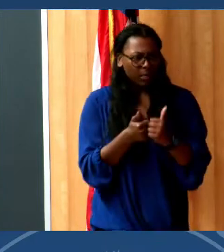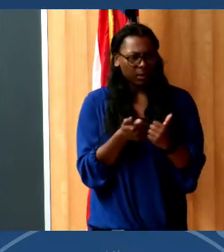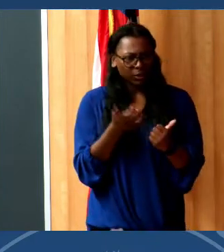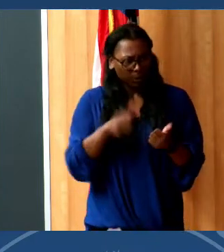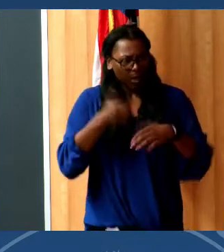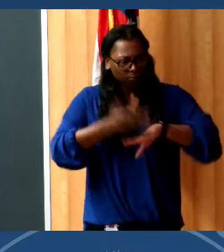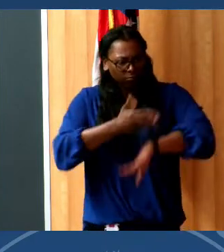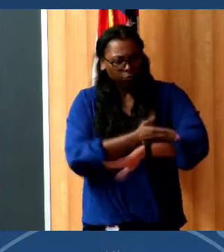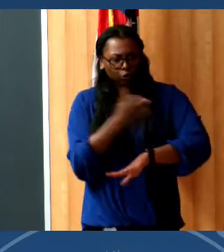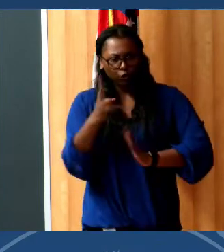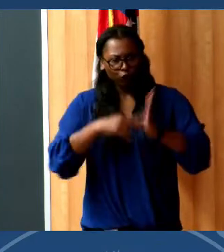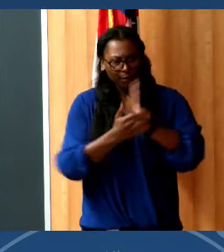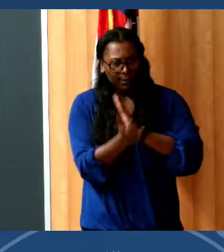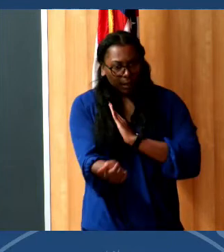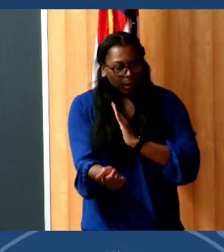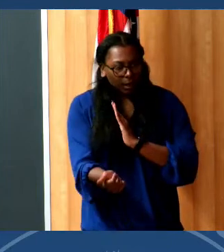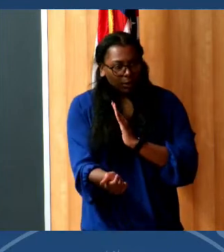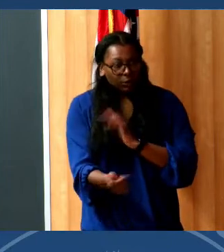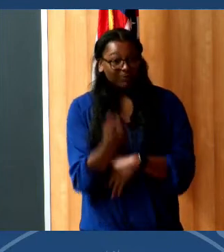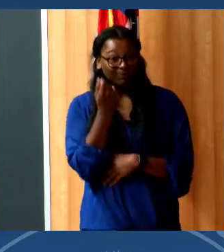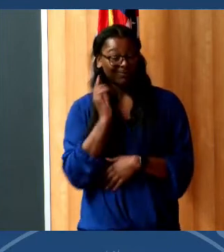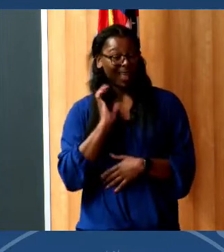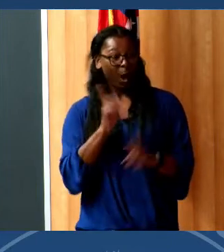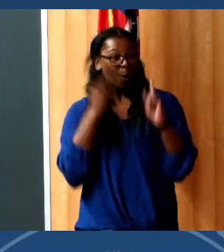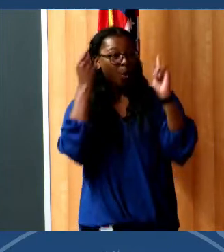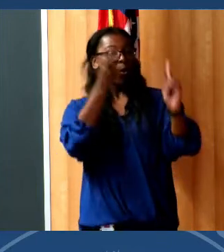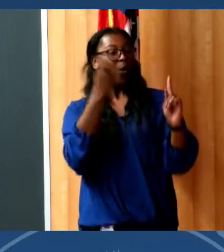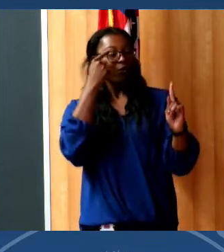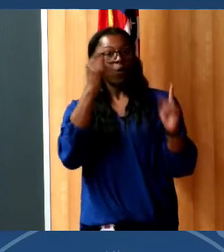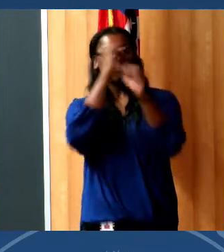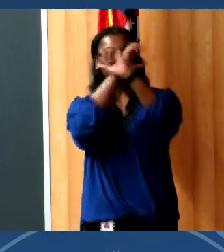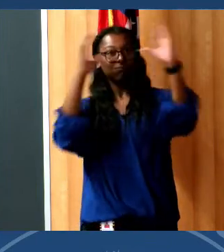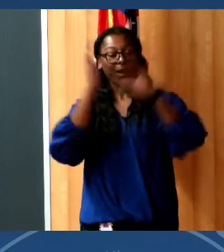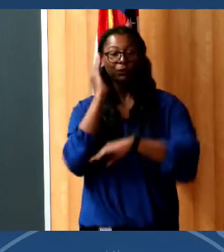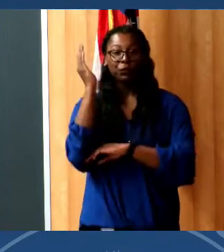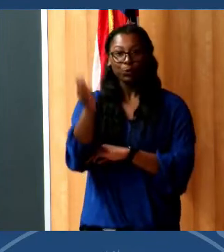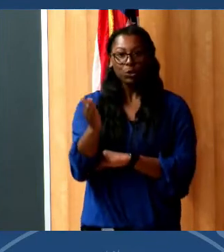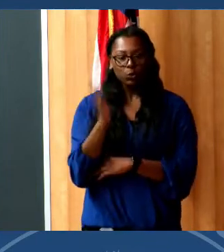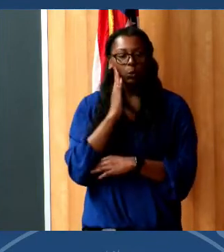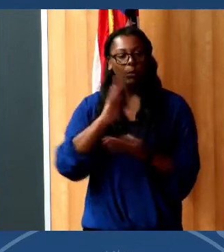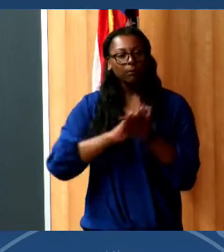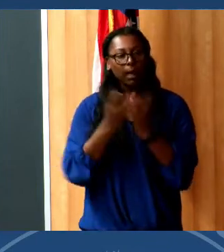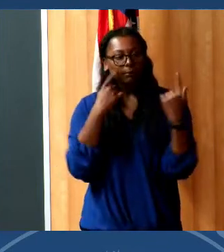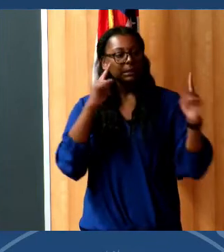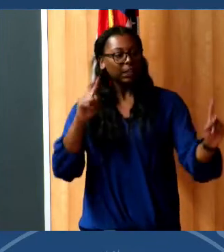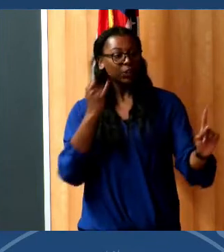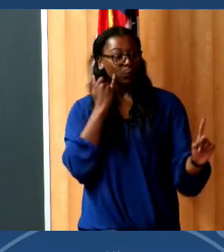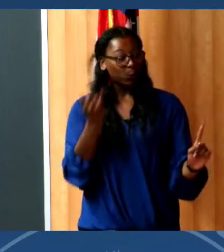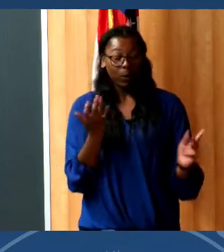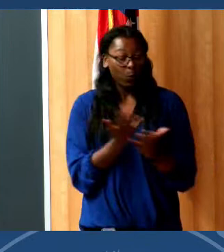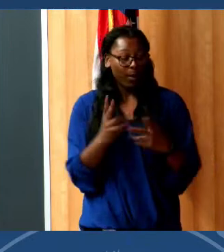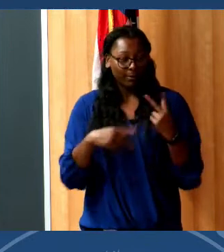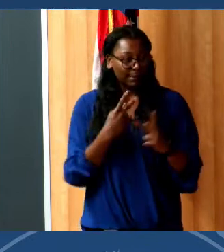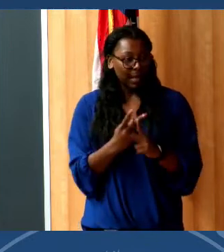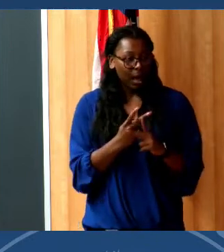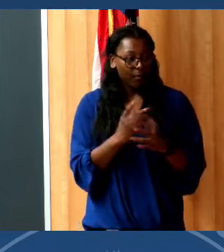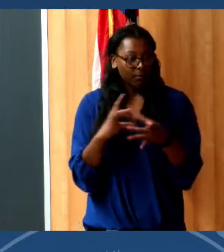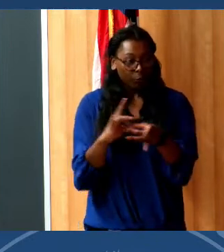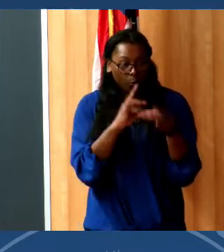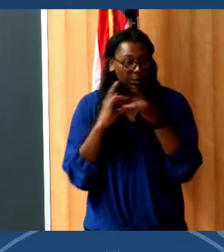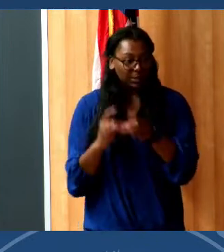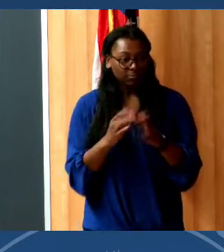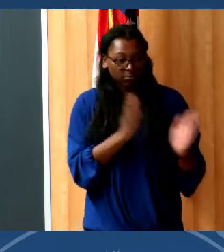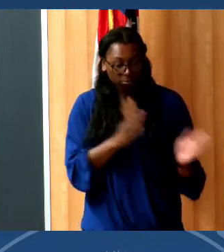better readers. So that's our goal for the long term. We're only going to get there with the kind of organization and partnerships that we